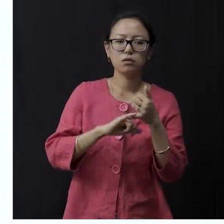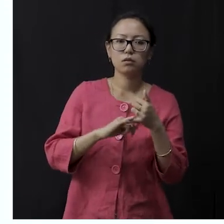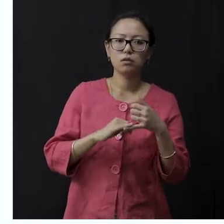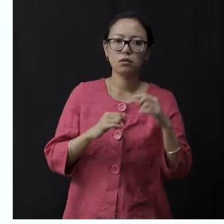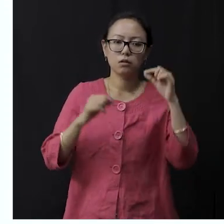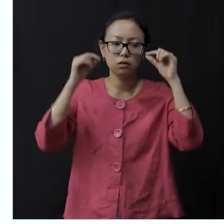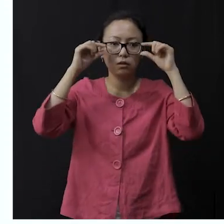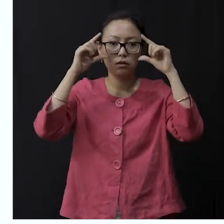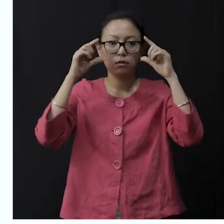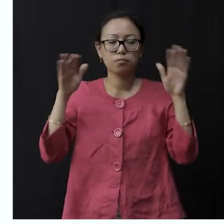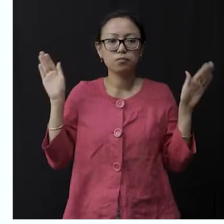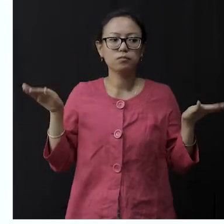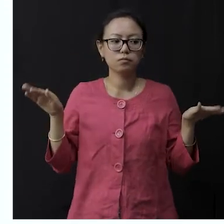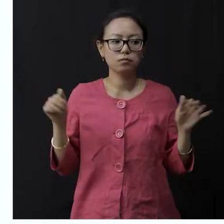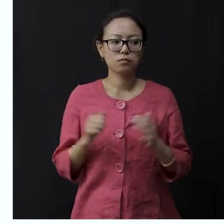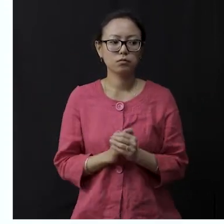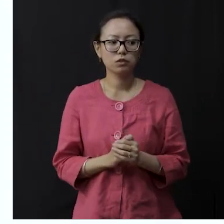SCREECH.